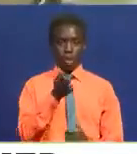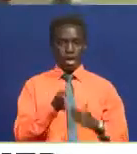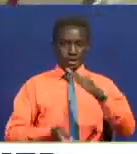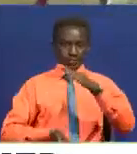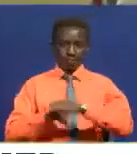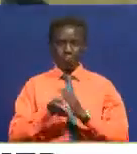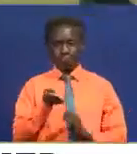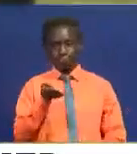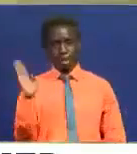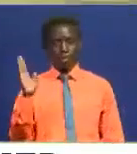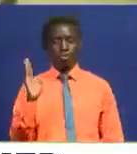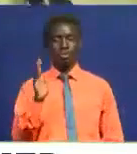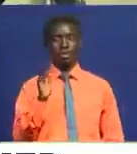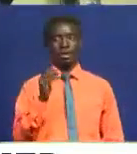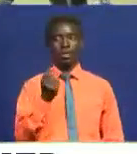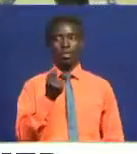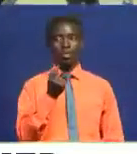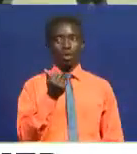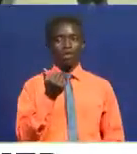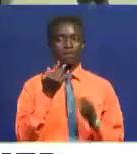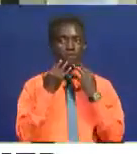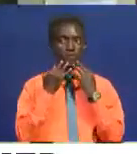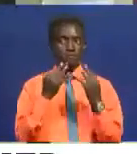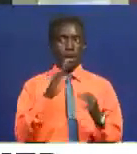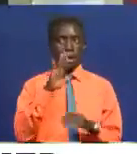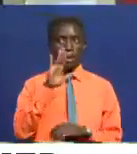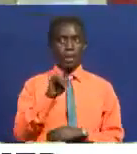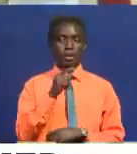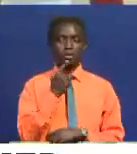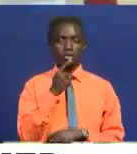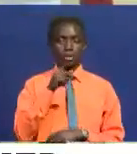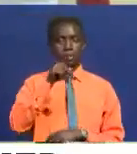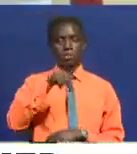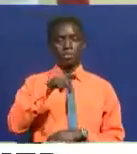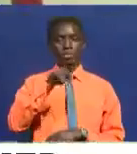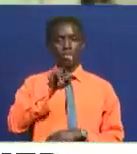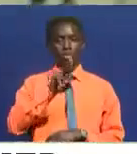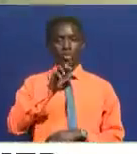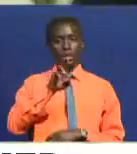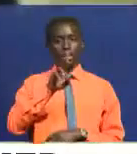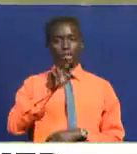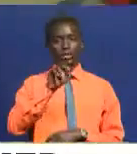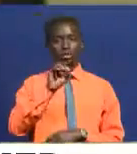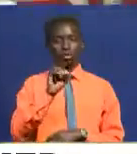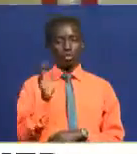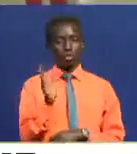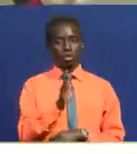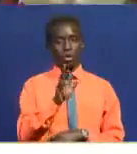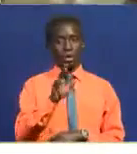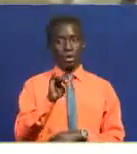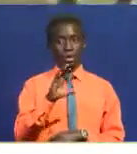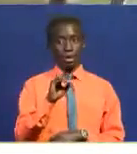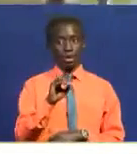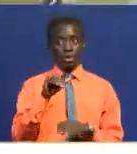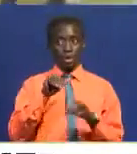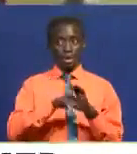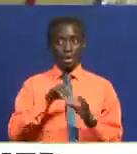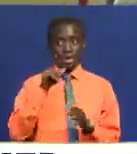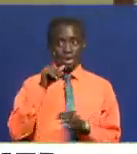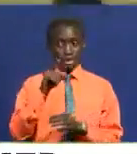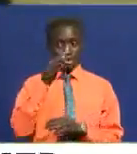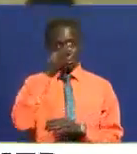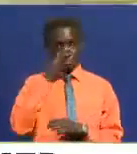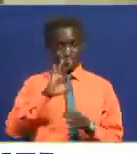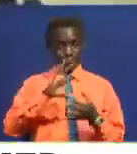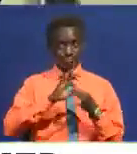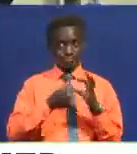in the quarterfinals by Puerto Rico. At the Paris Olympics, Kenya will begin its Group B matches